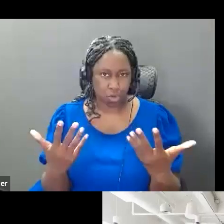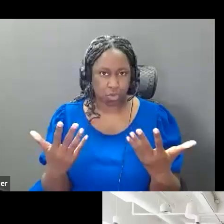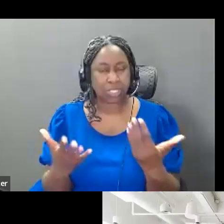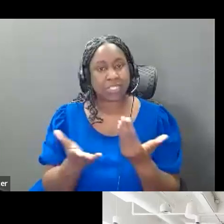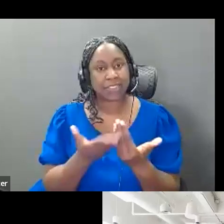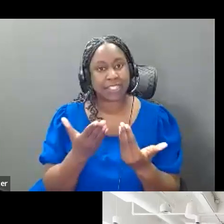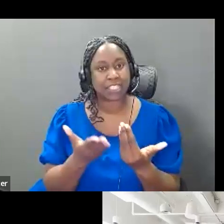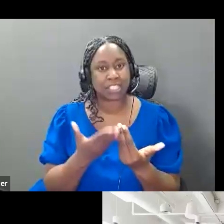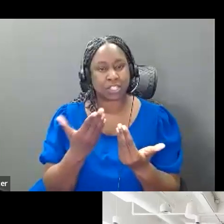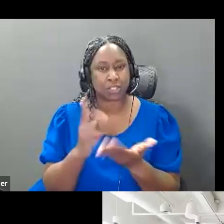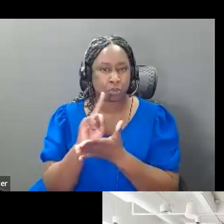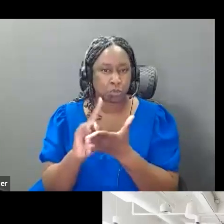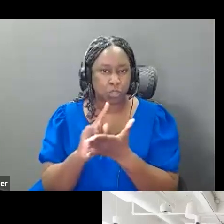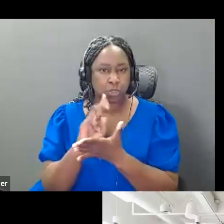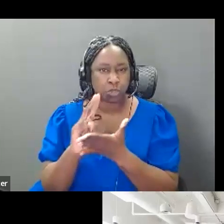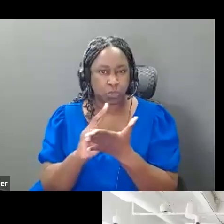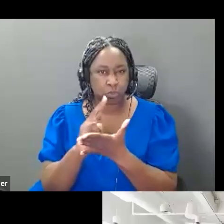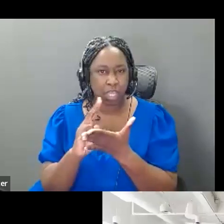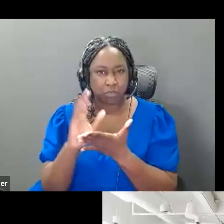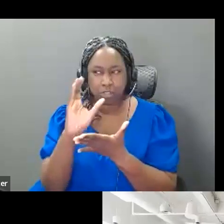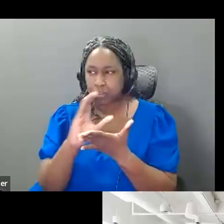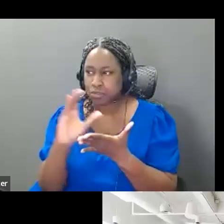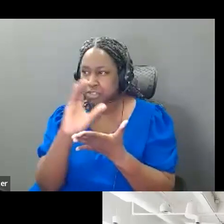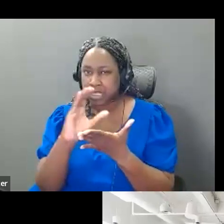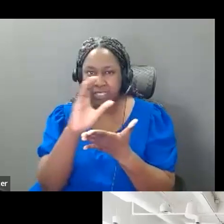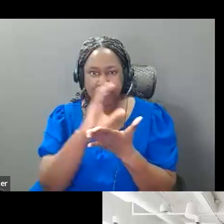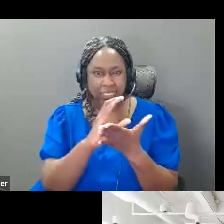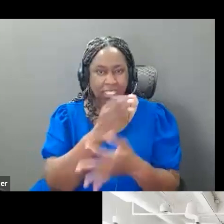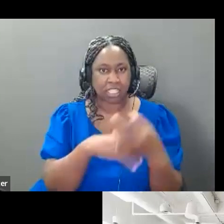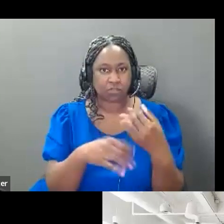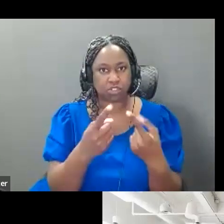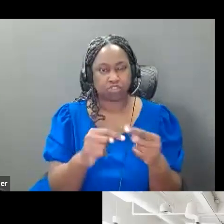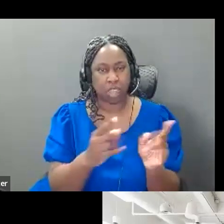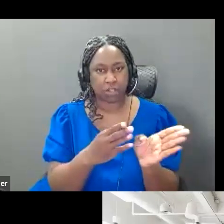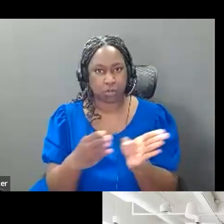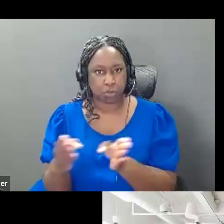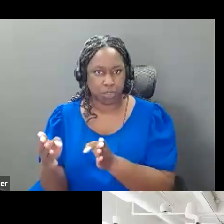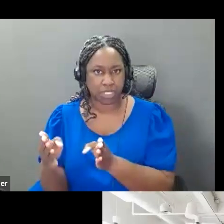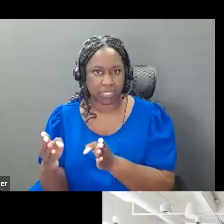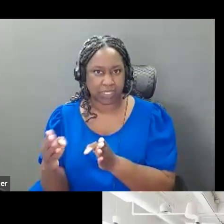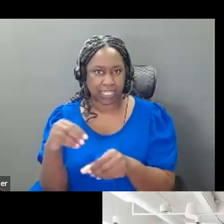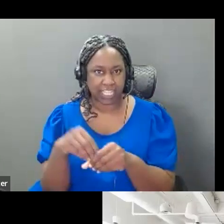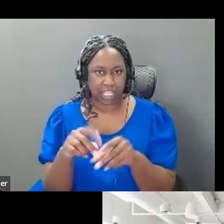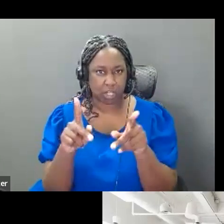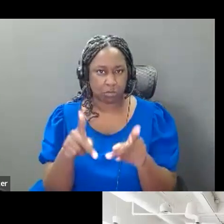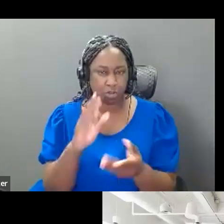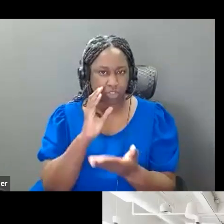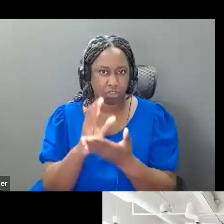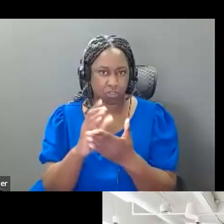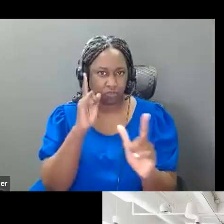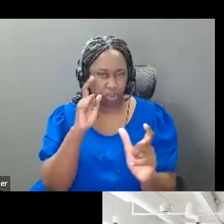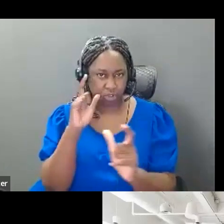easier to spend a couple hours searching stock photo sites than it is trying to coordinate in-person photo shoots